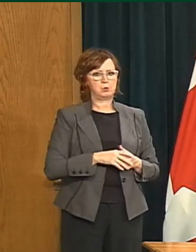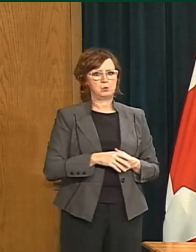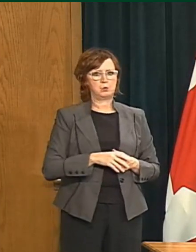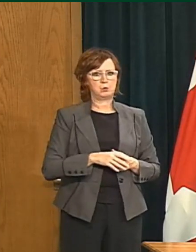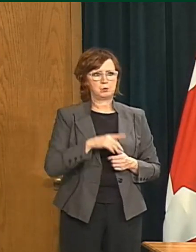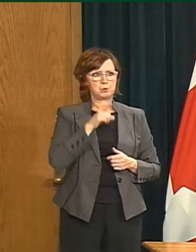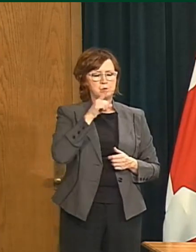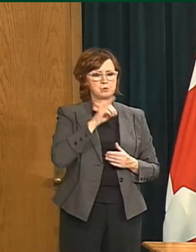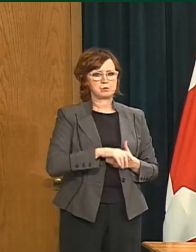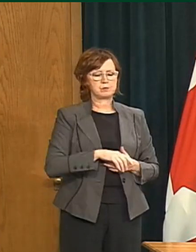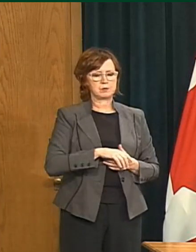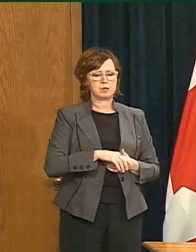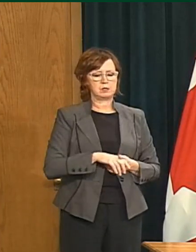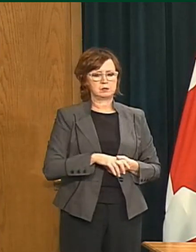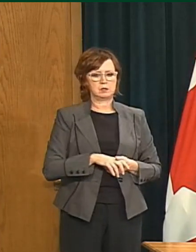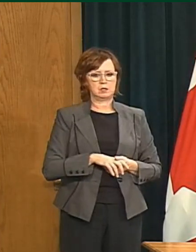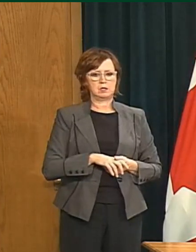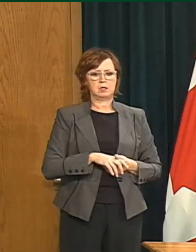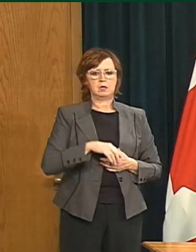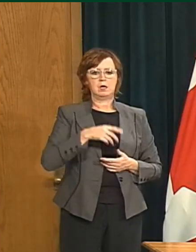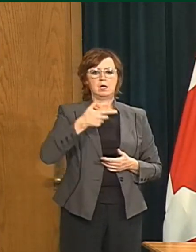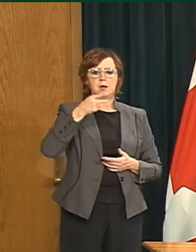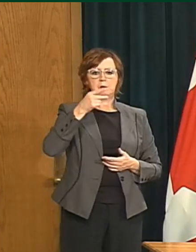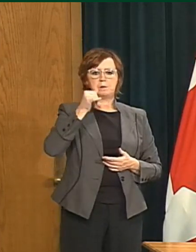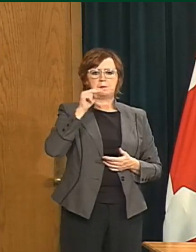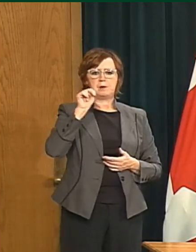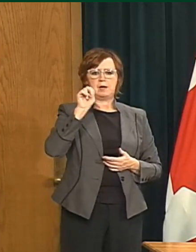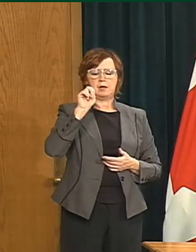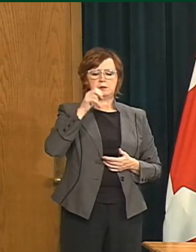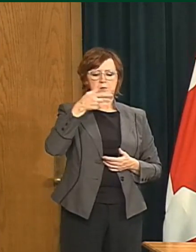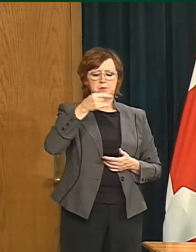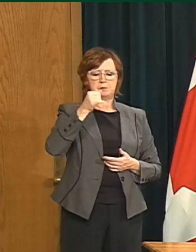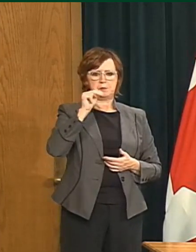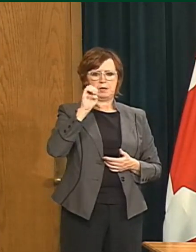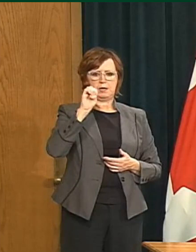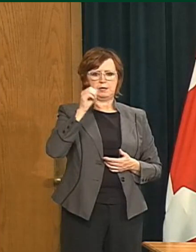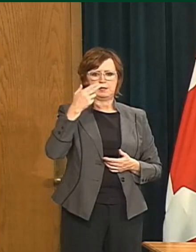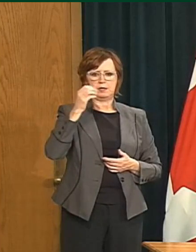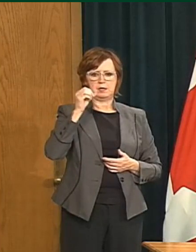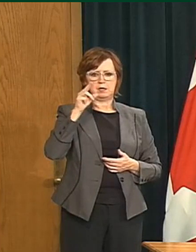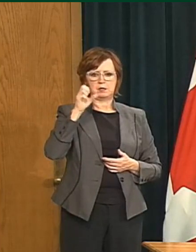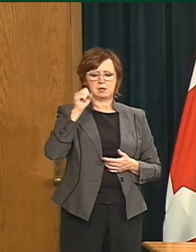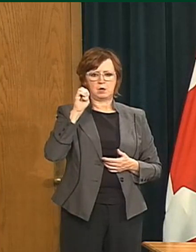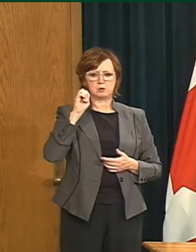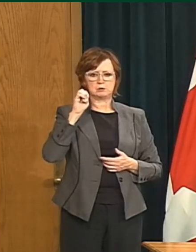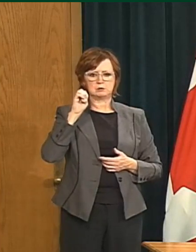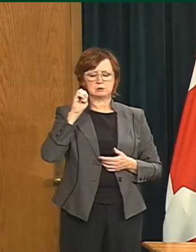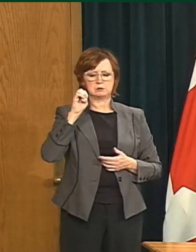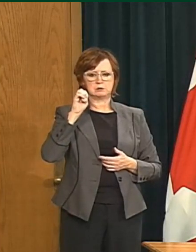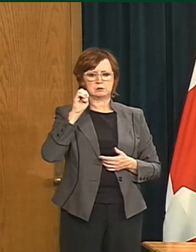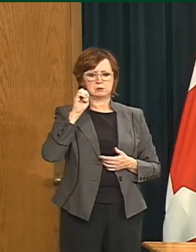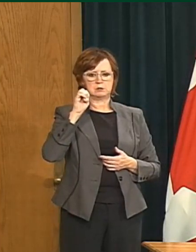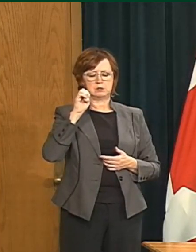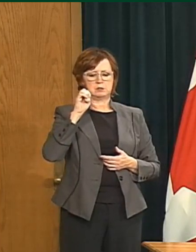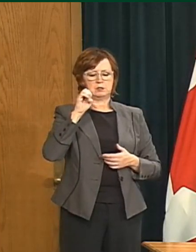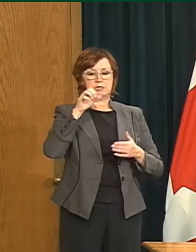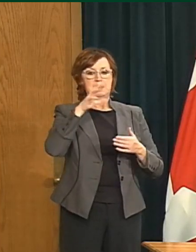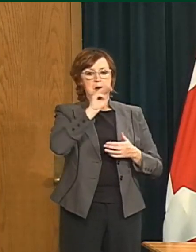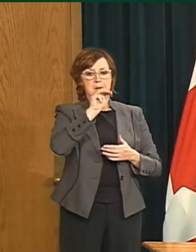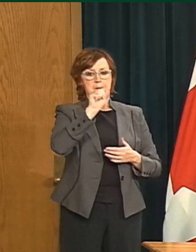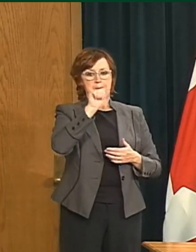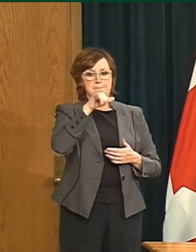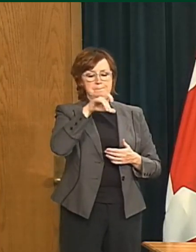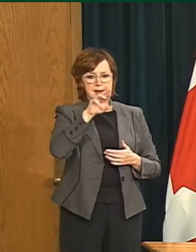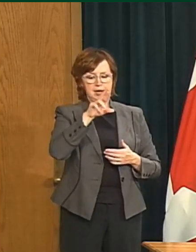I've seen a letter come out of the northern village of Pine House from the mayor there that said that the fourth case in the far north, that person actually